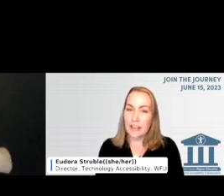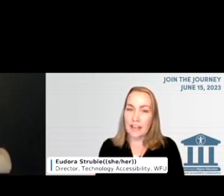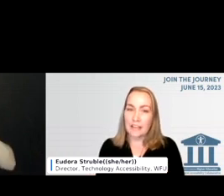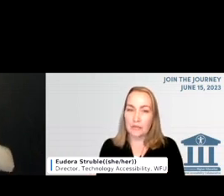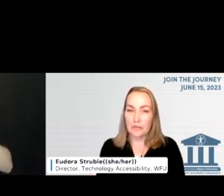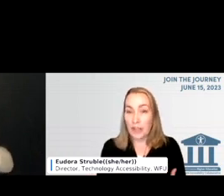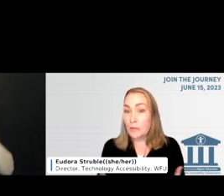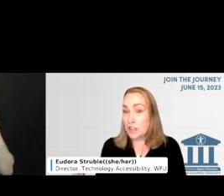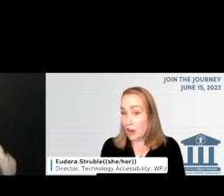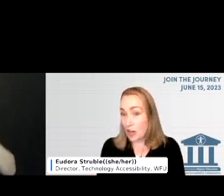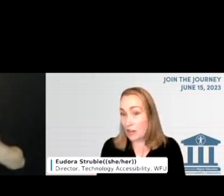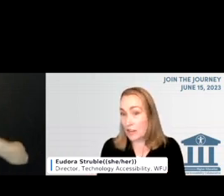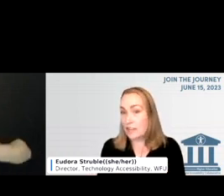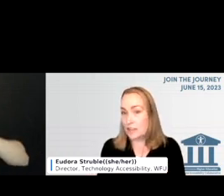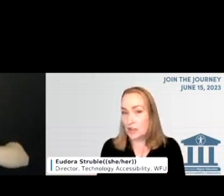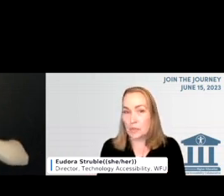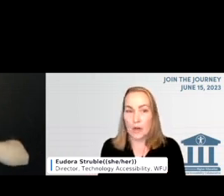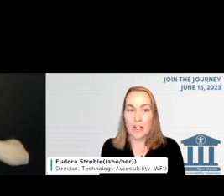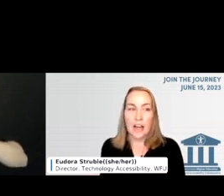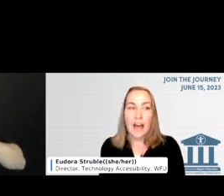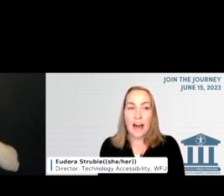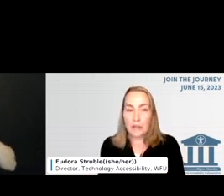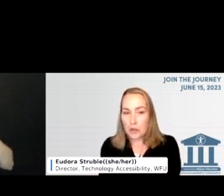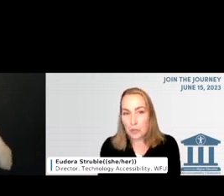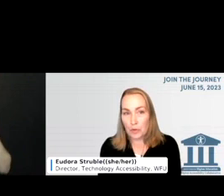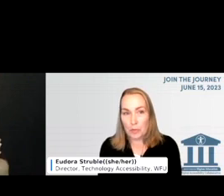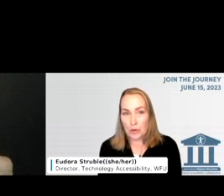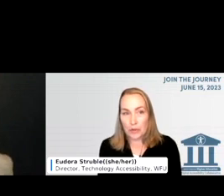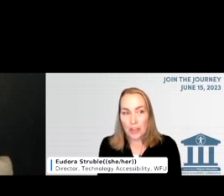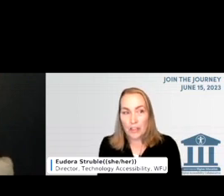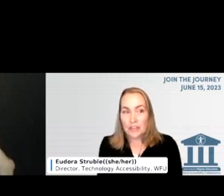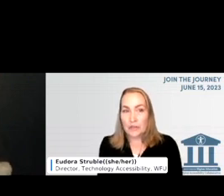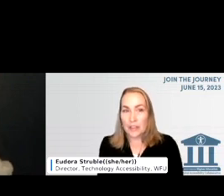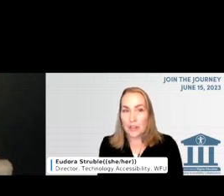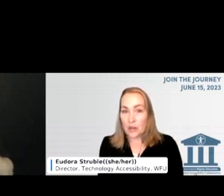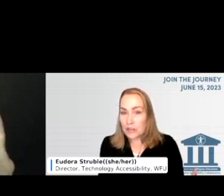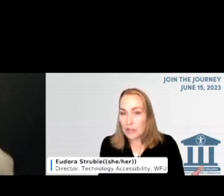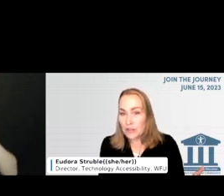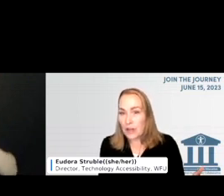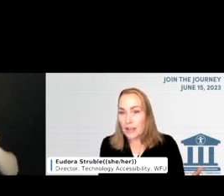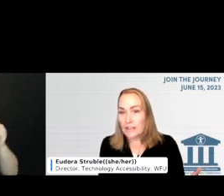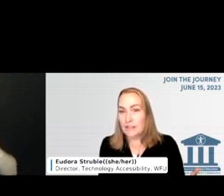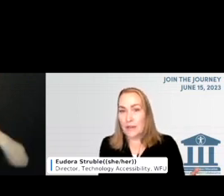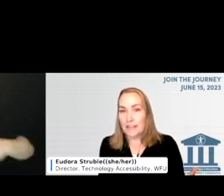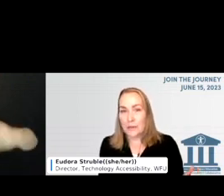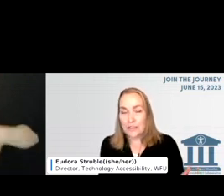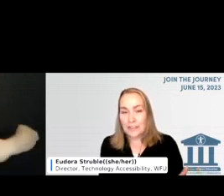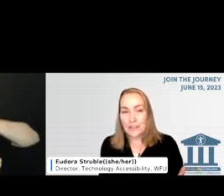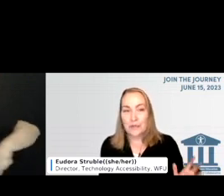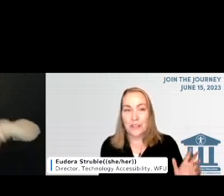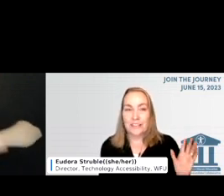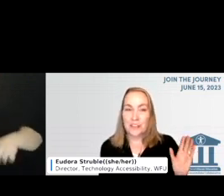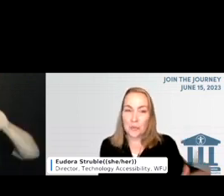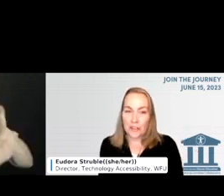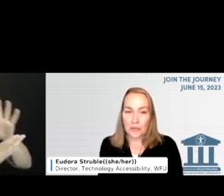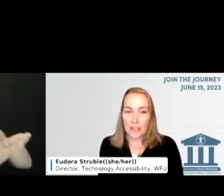techniques and leveraging our colleagues to learn more. Having a group of people to encourage you and to ask questions